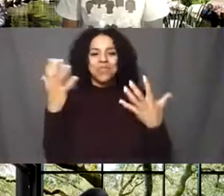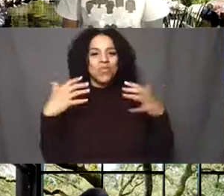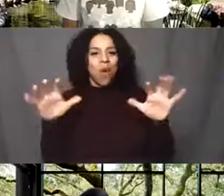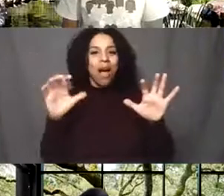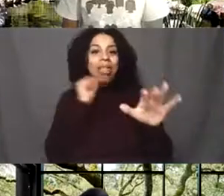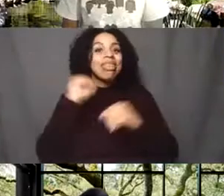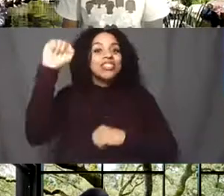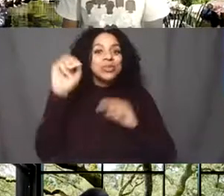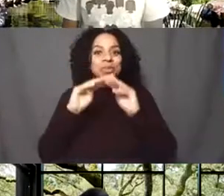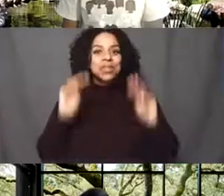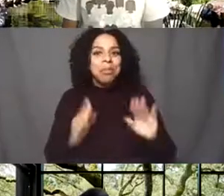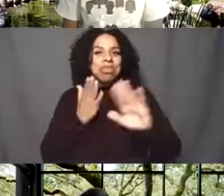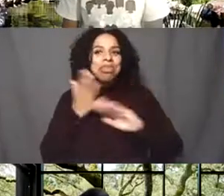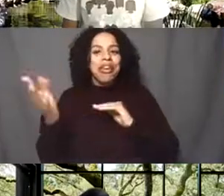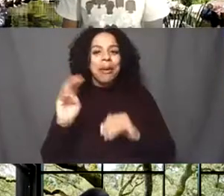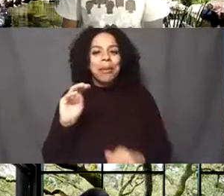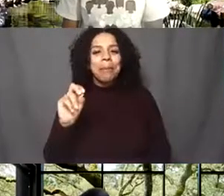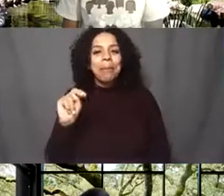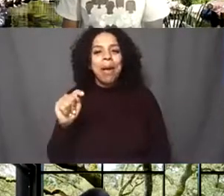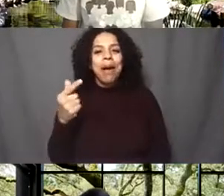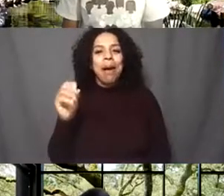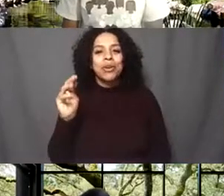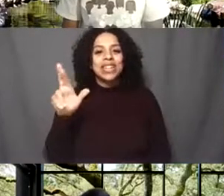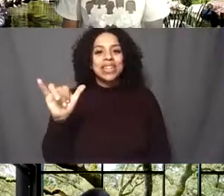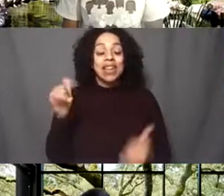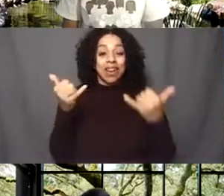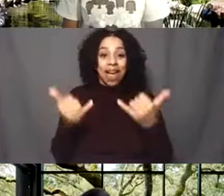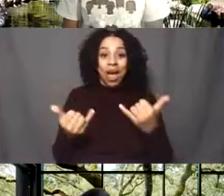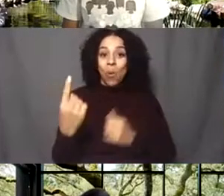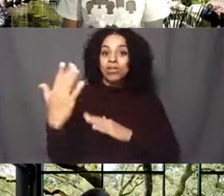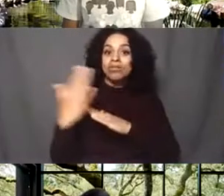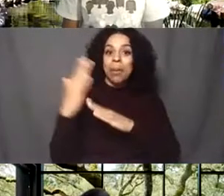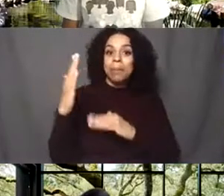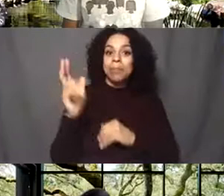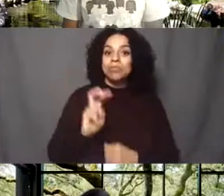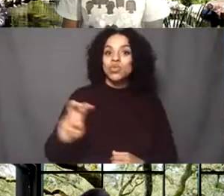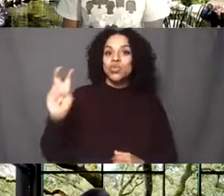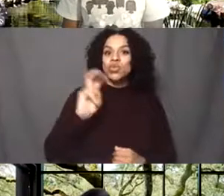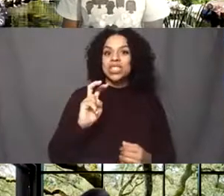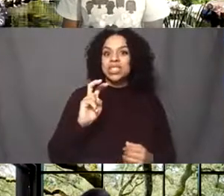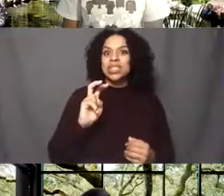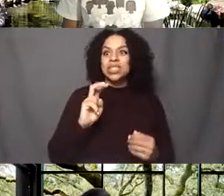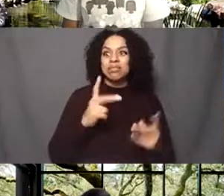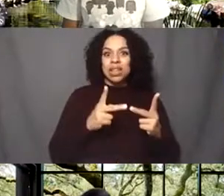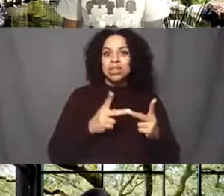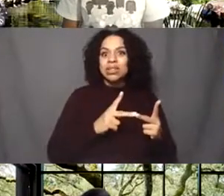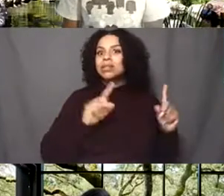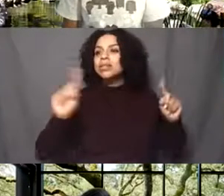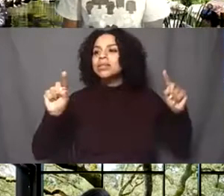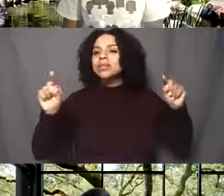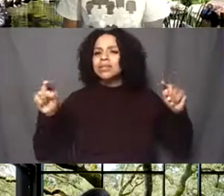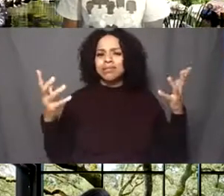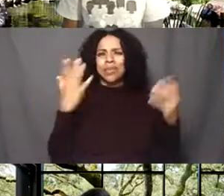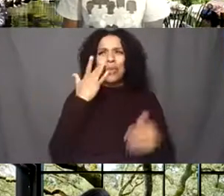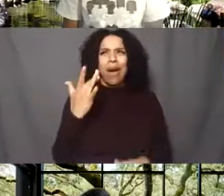And now it's actually one of the biggest tourist attractions in that city. I mean, what else are people going to Montgomery for,